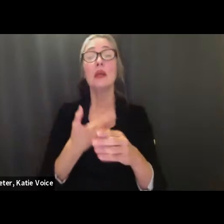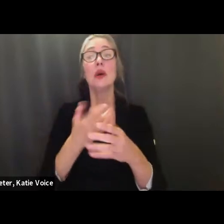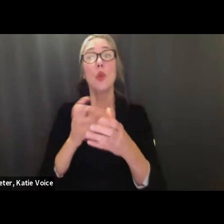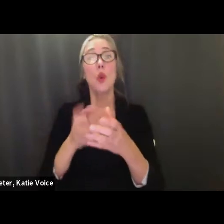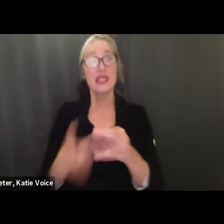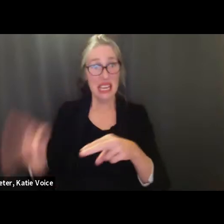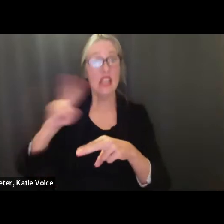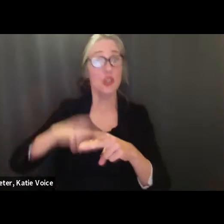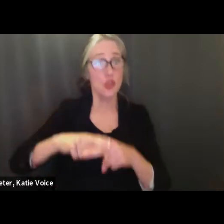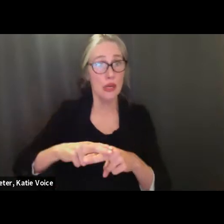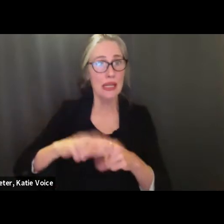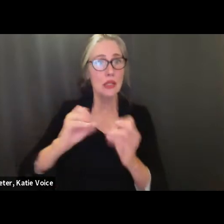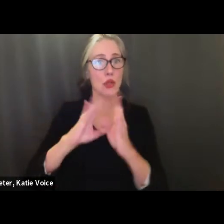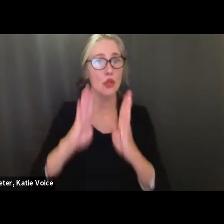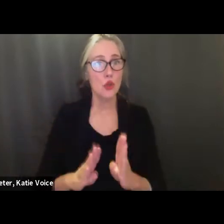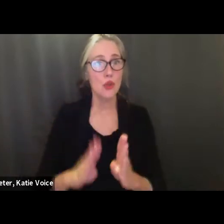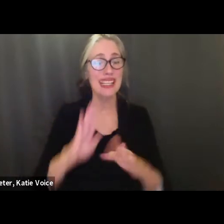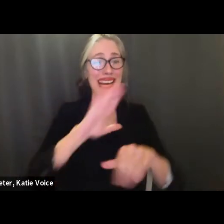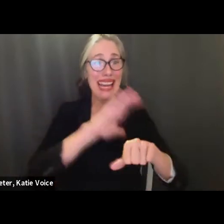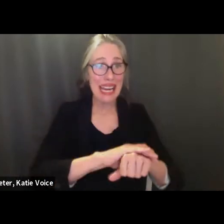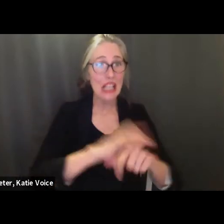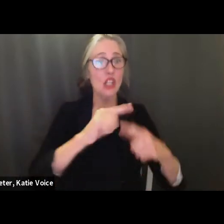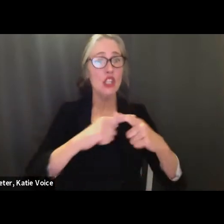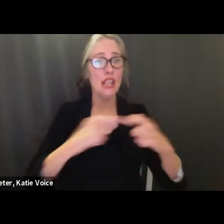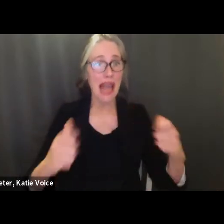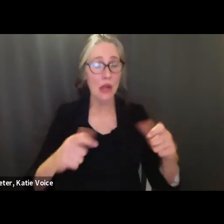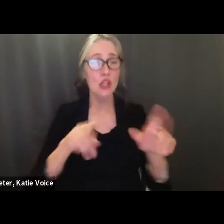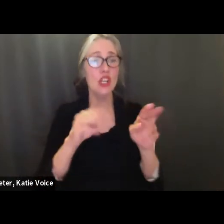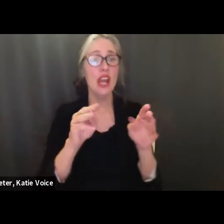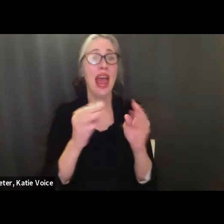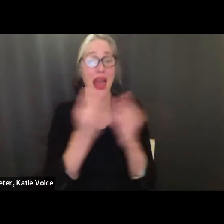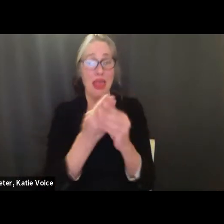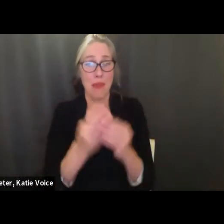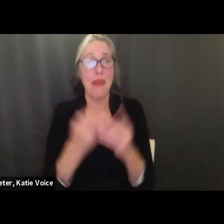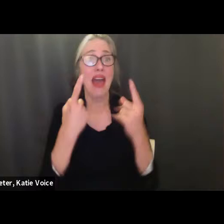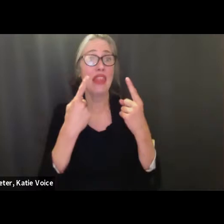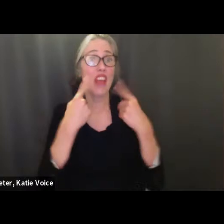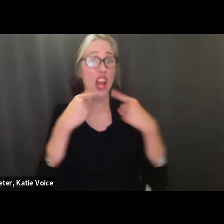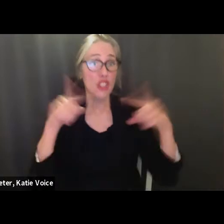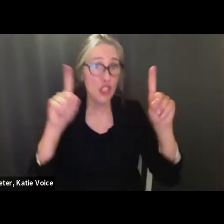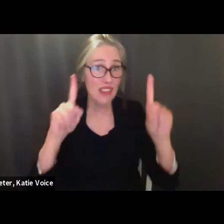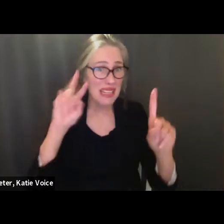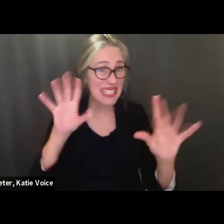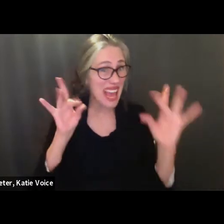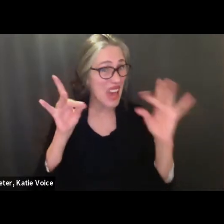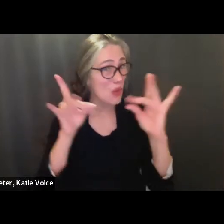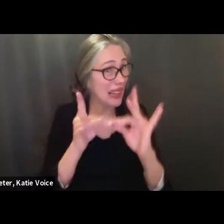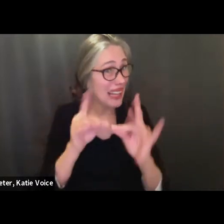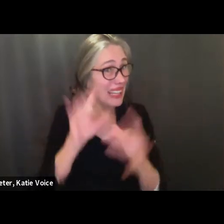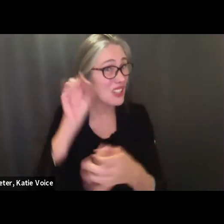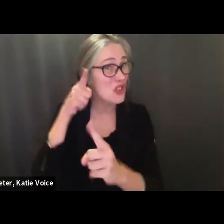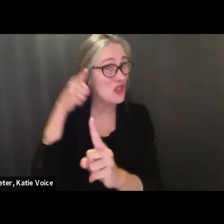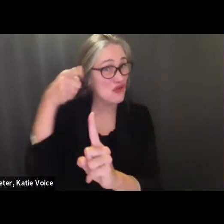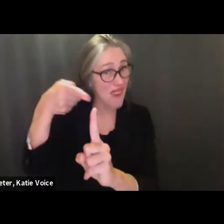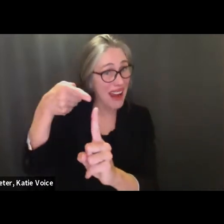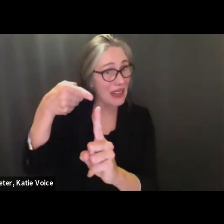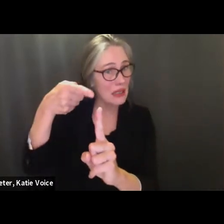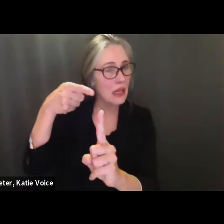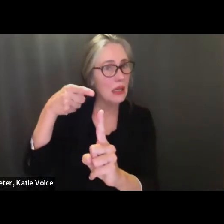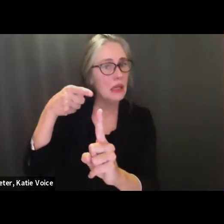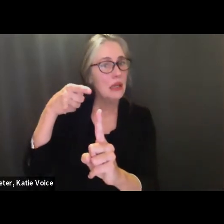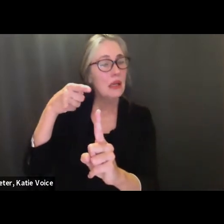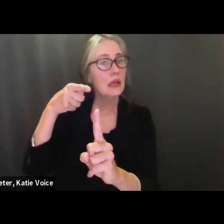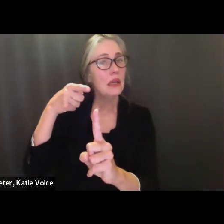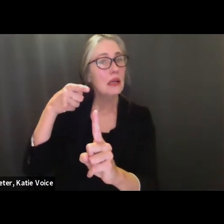English language arts and mathematics achievement. My question is that directly related to this issue of